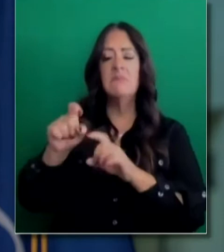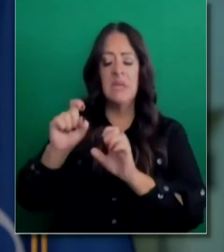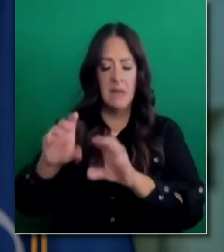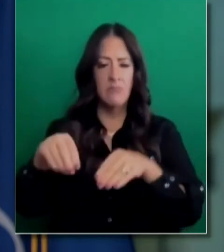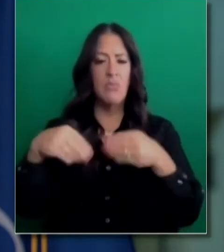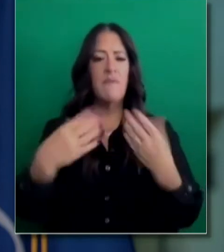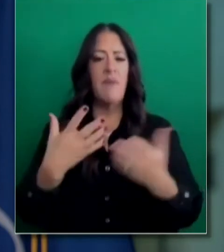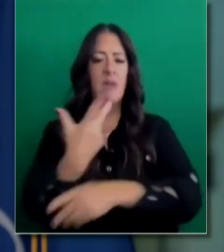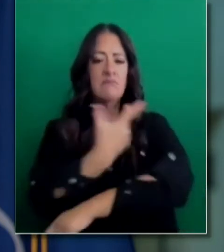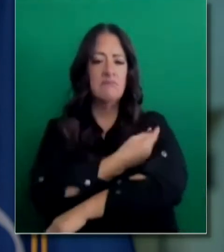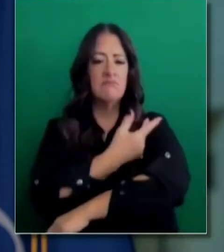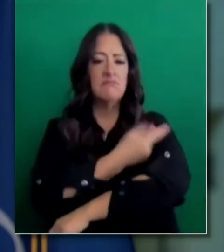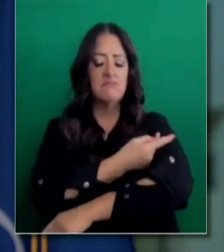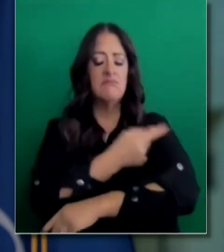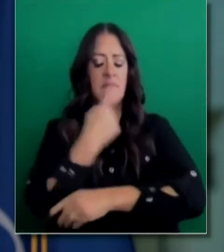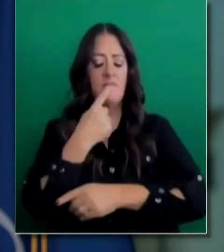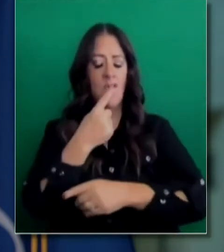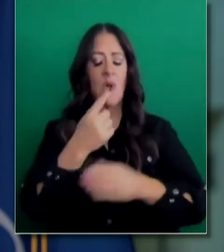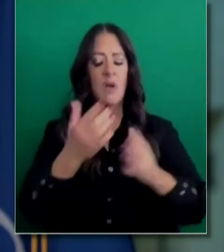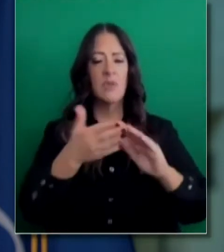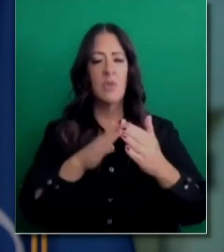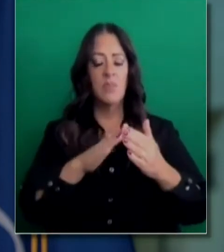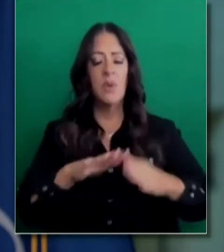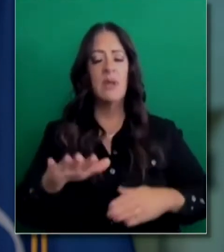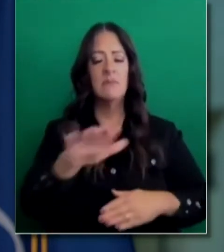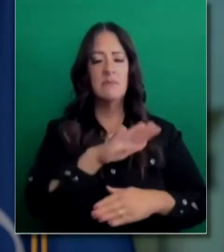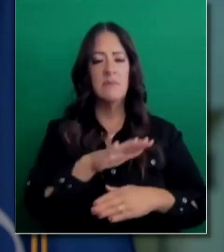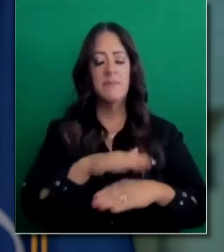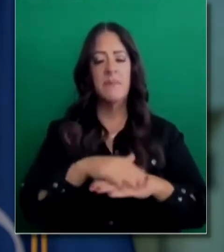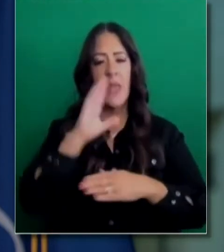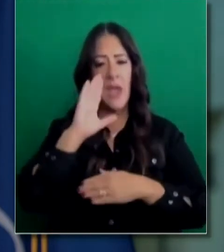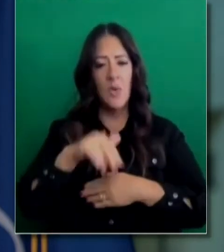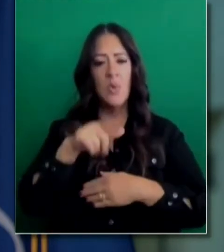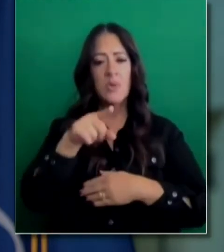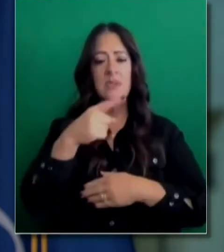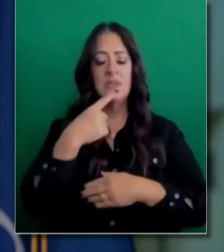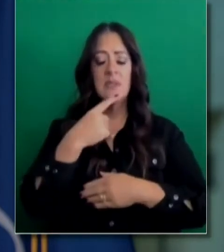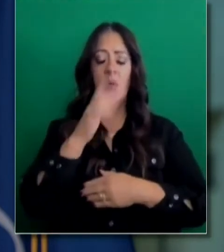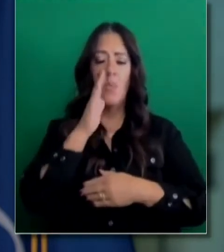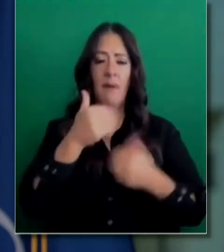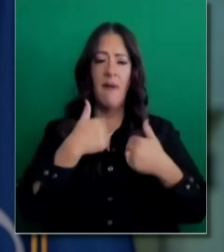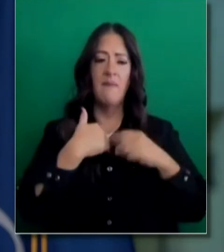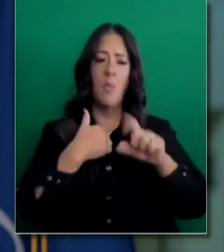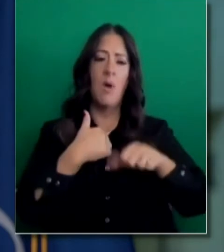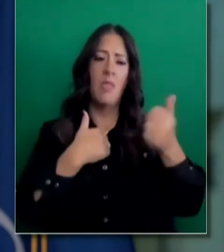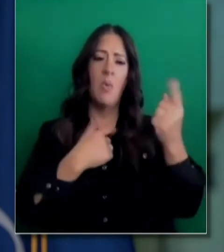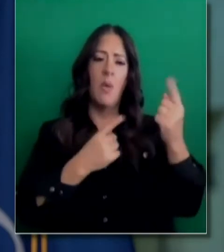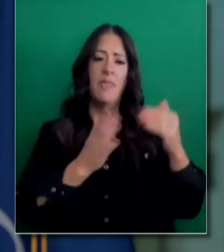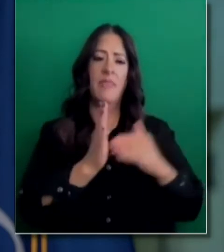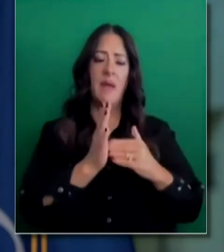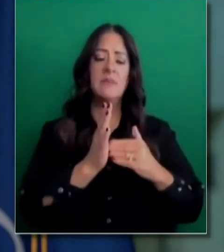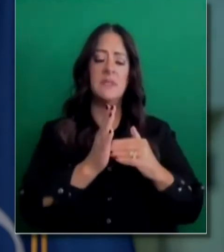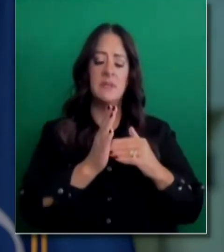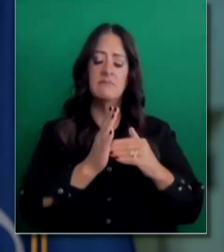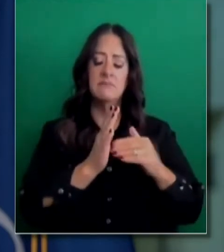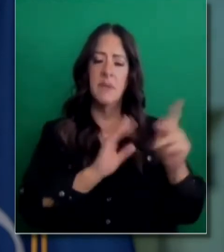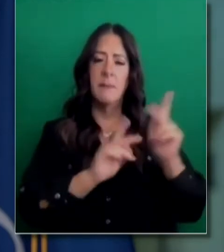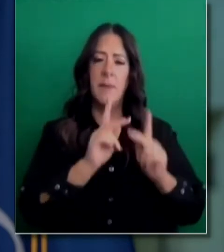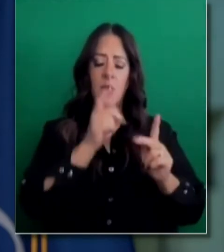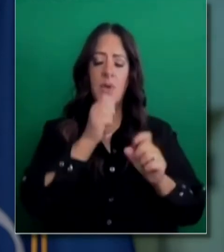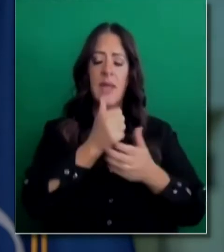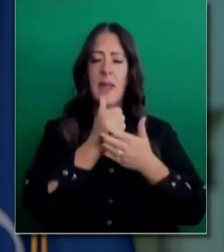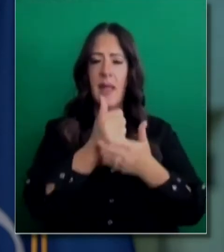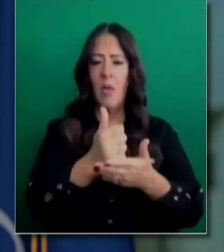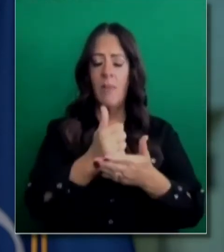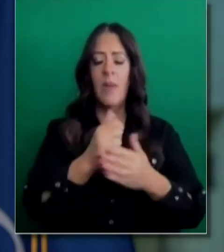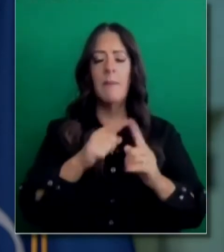you alluded to 1,000 other workers that will be assisting with that effort in the coming week. But I was curious if you've specifically